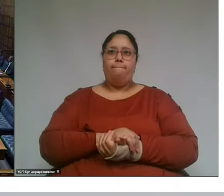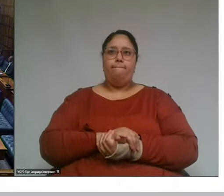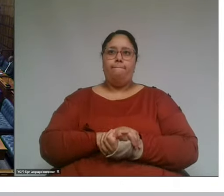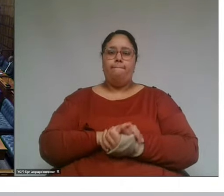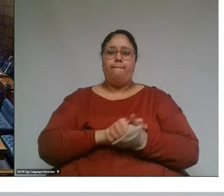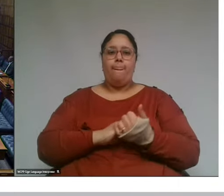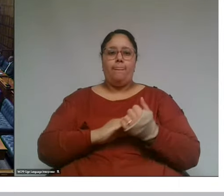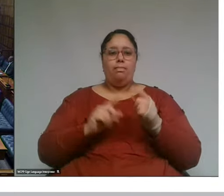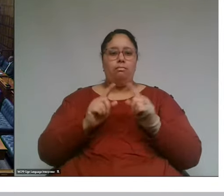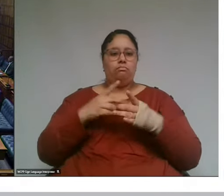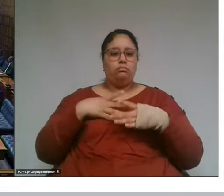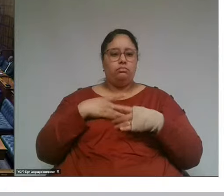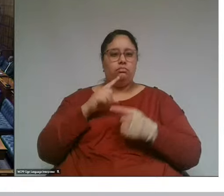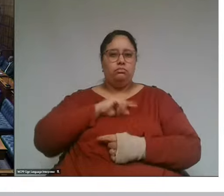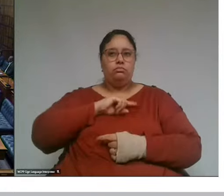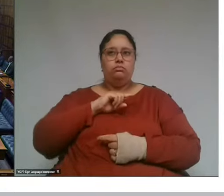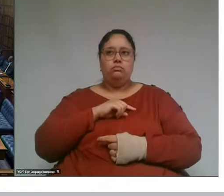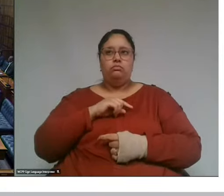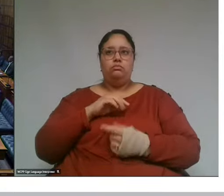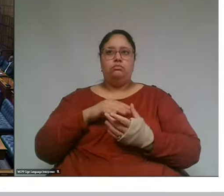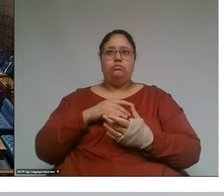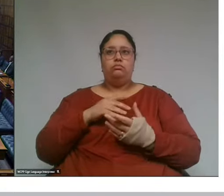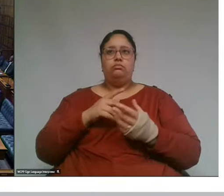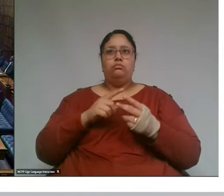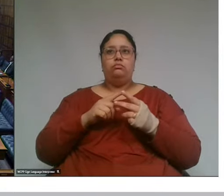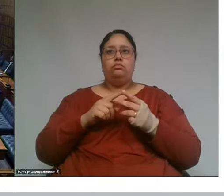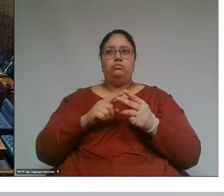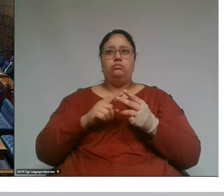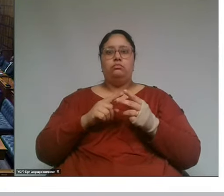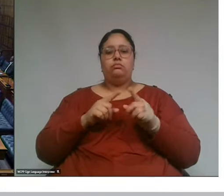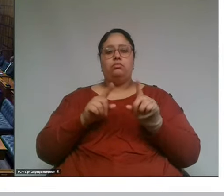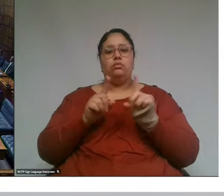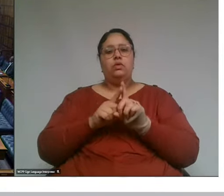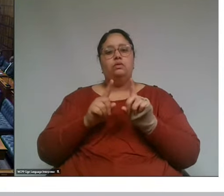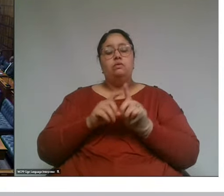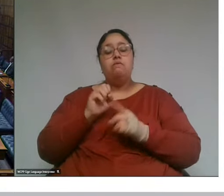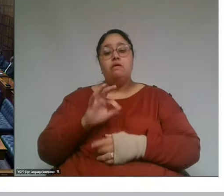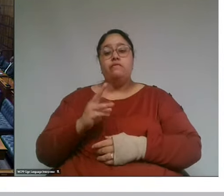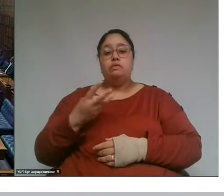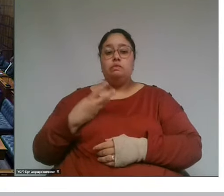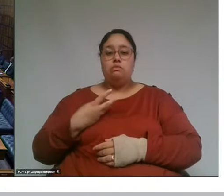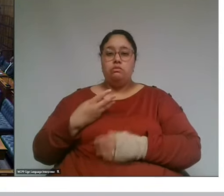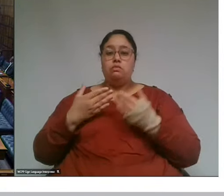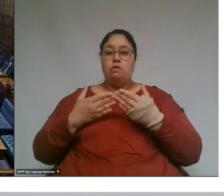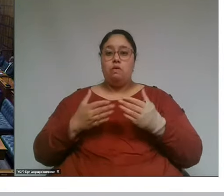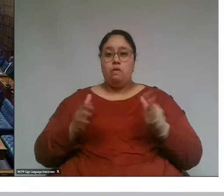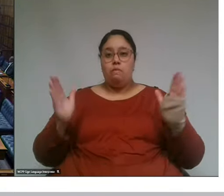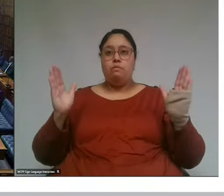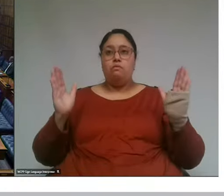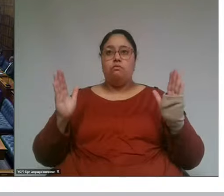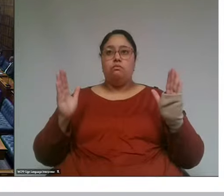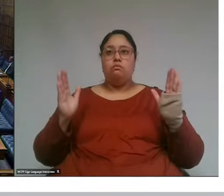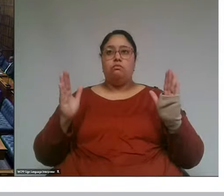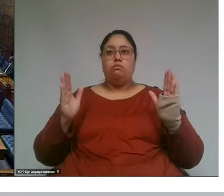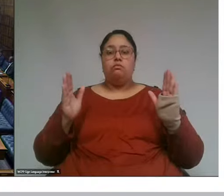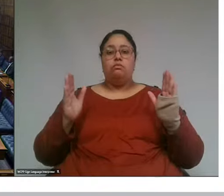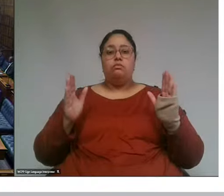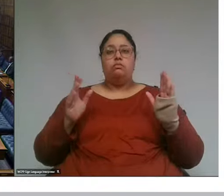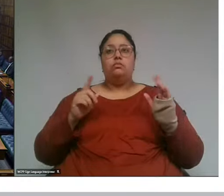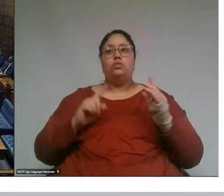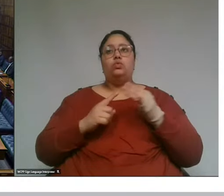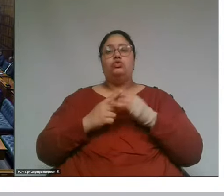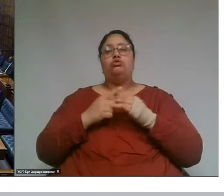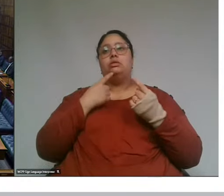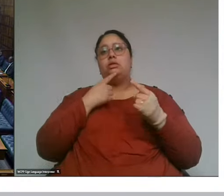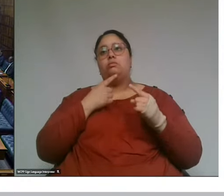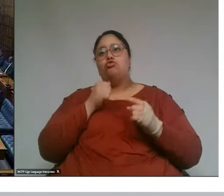would be interested in utilizing that fright Dr link if it was opened and the general sentiment at this stage